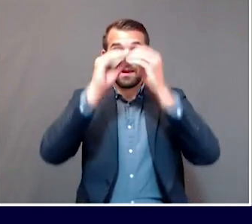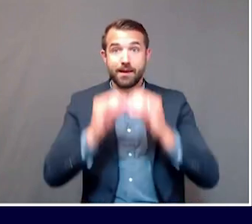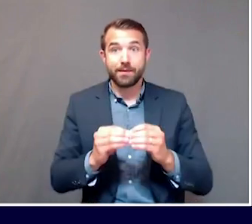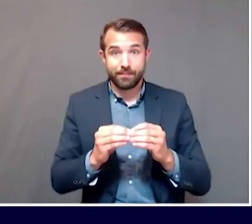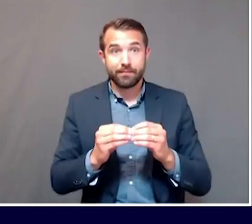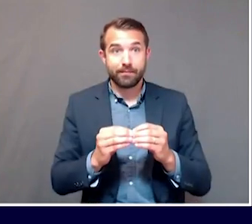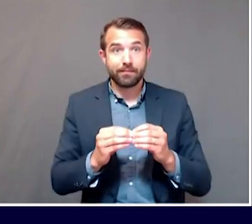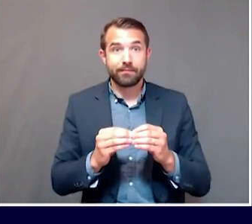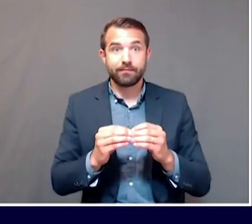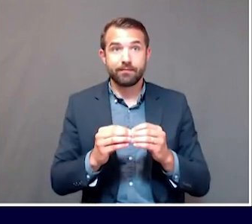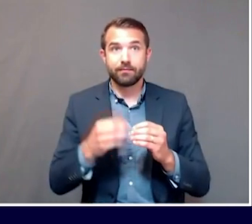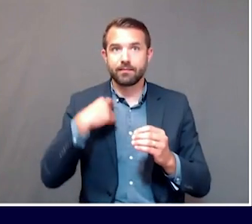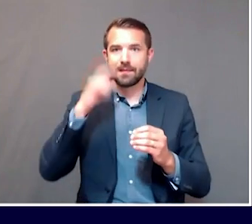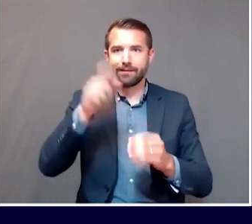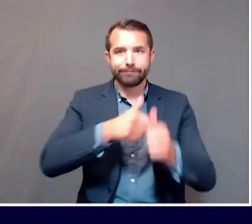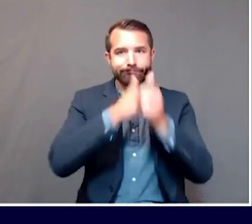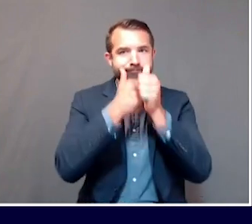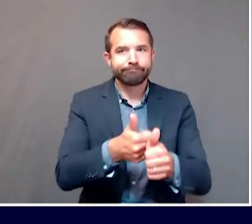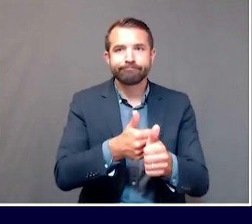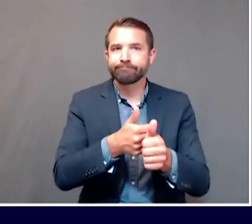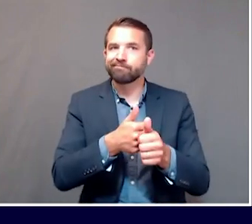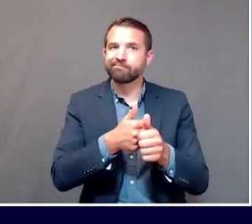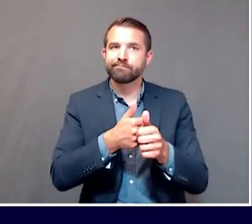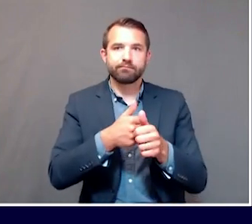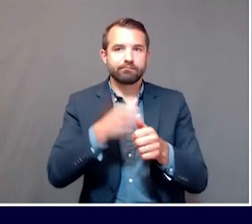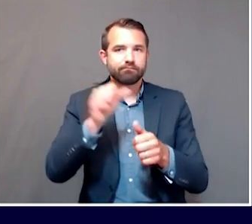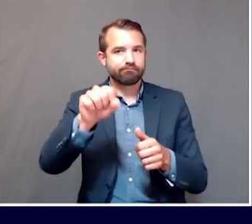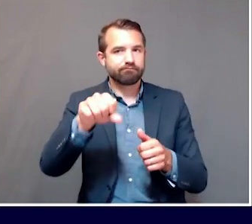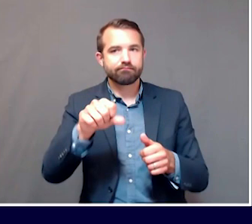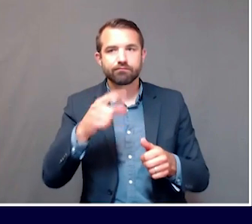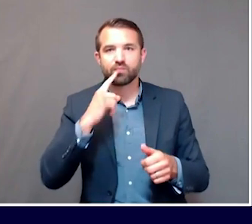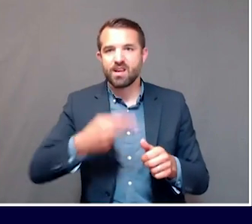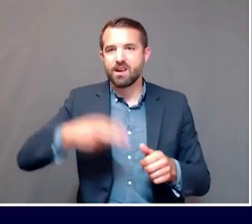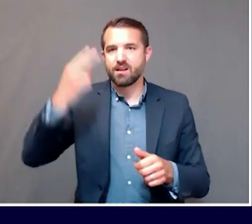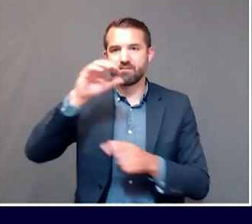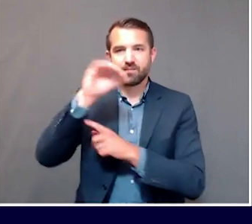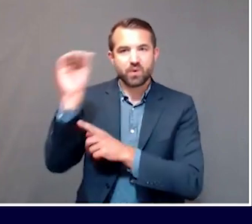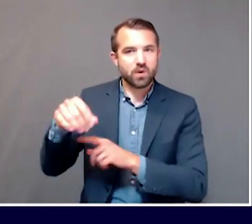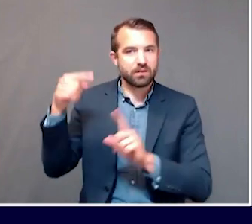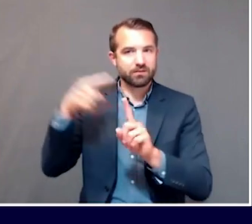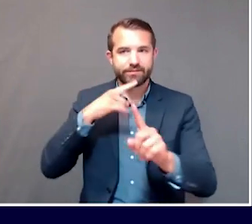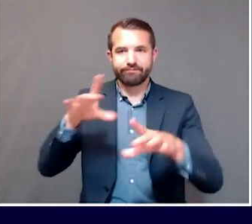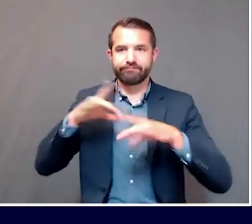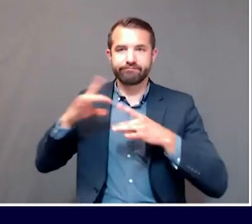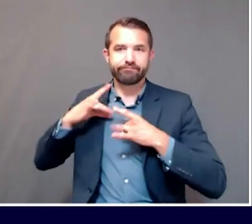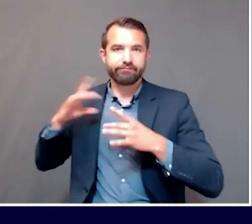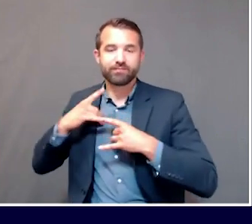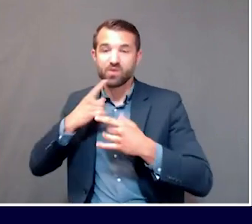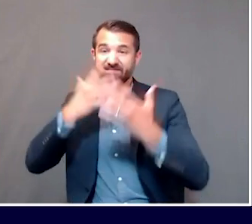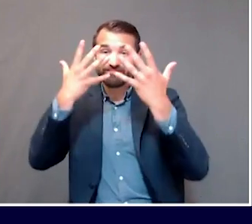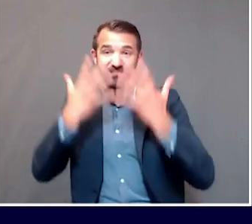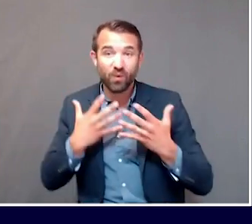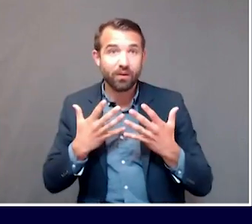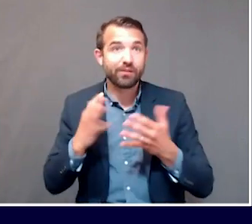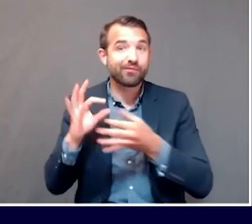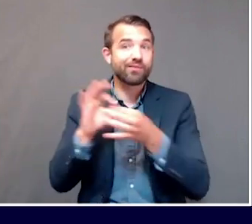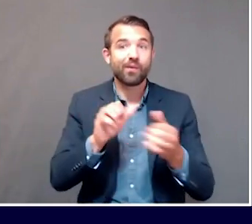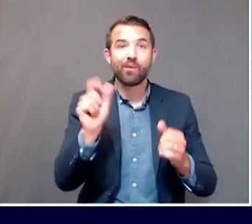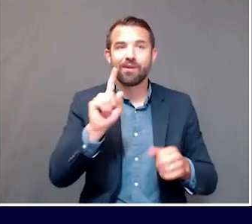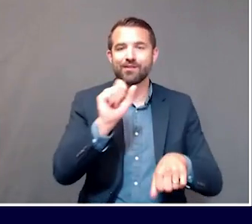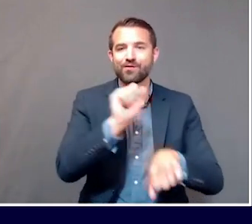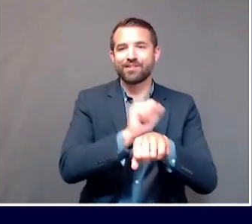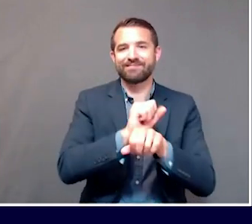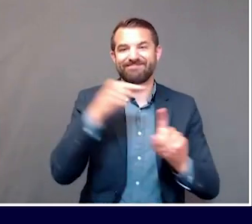which is higher infection rates, largely owing to, unfortunately, working conditions that put them in the path of the